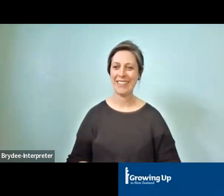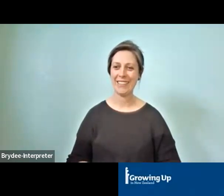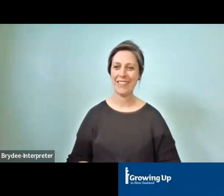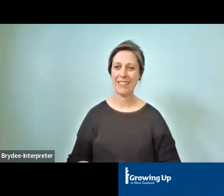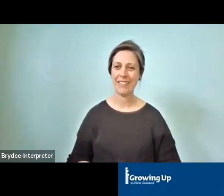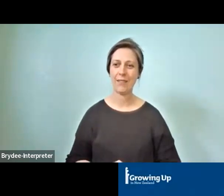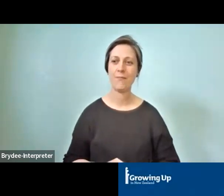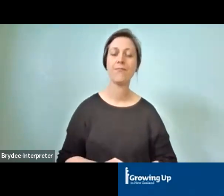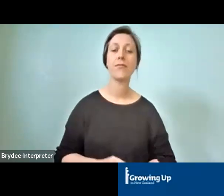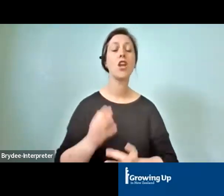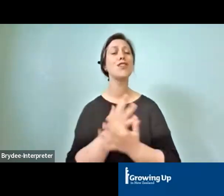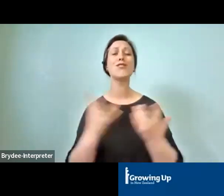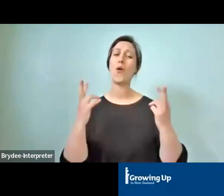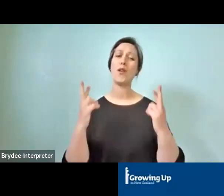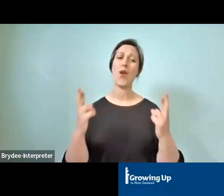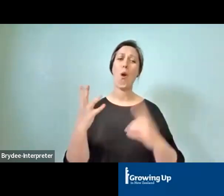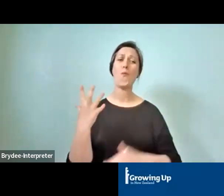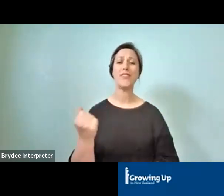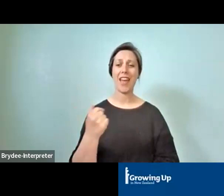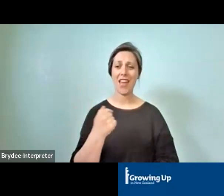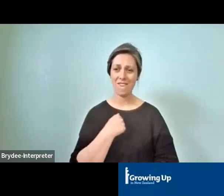So many hopes.